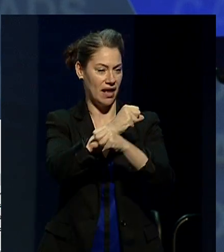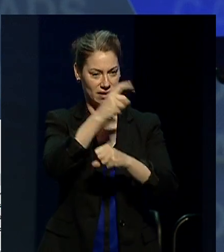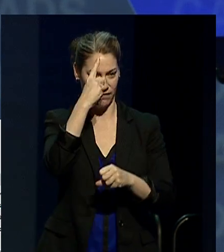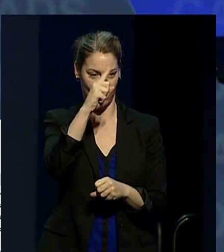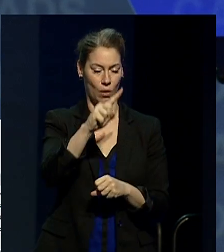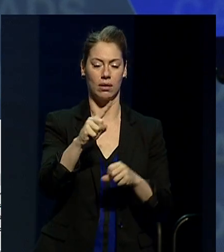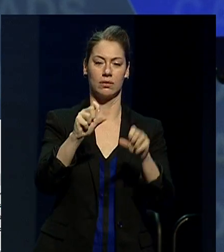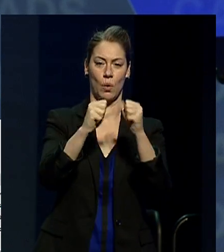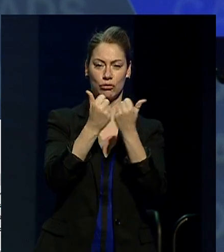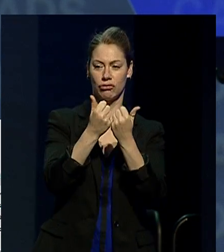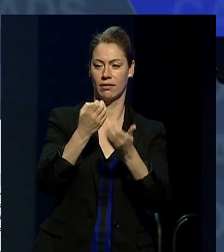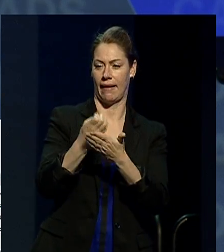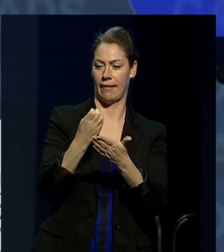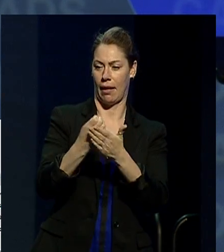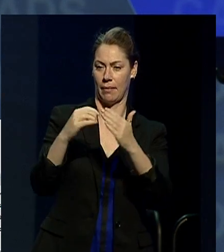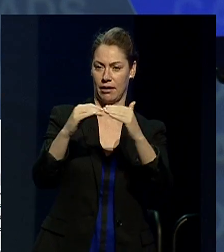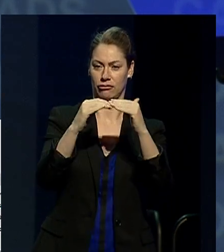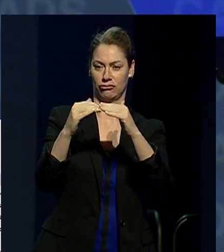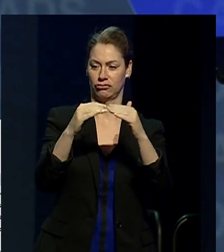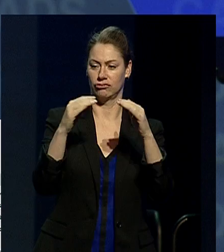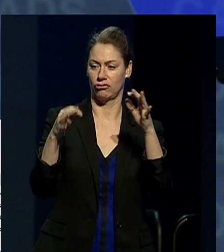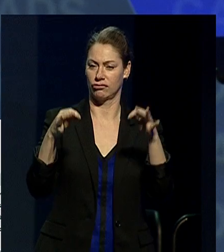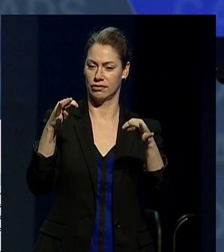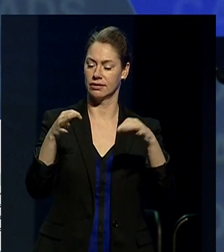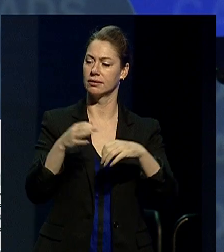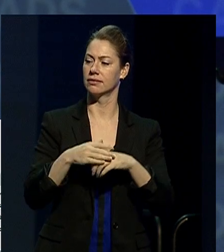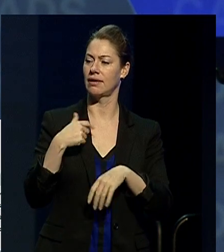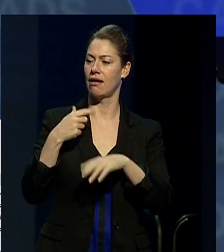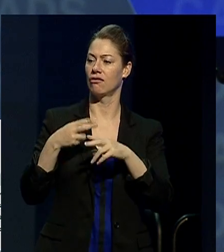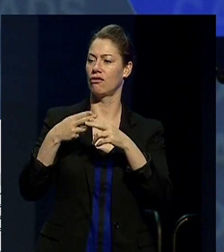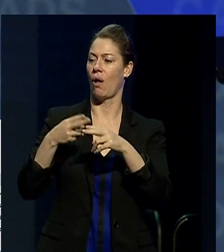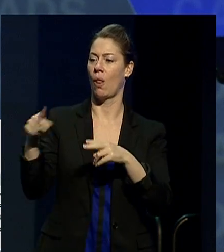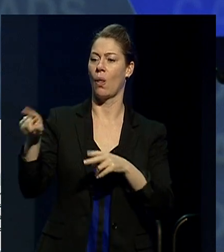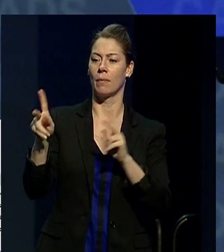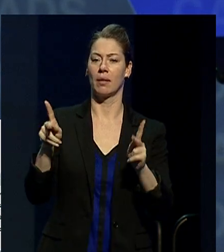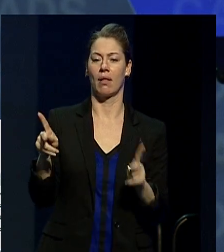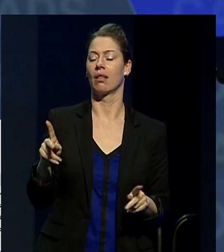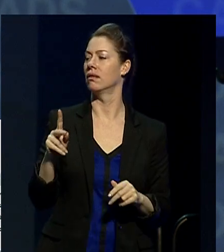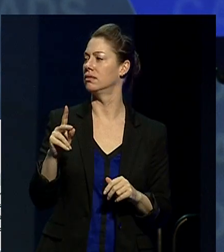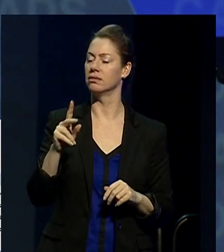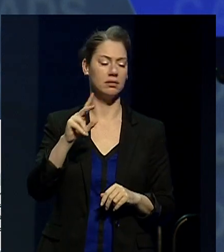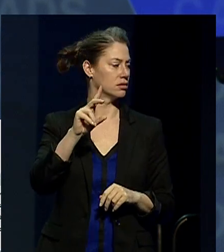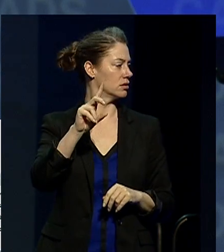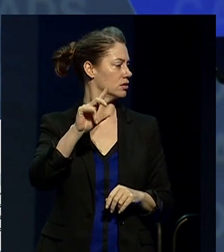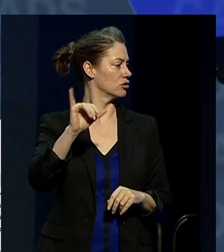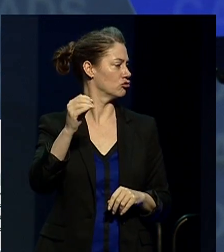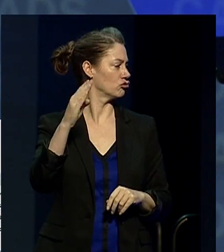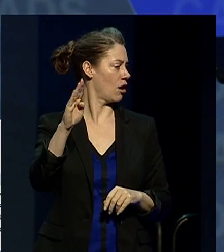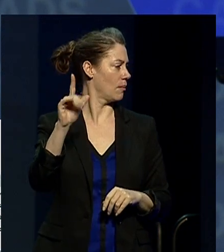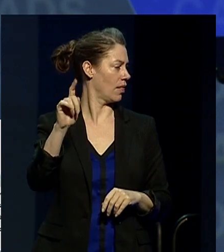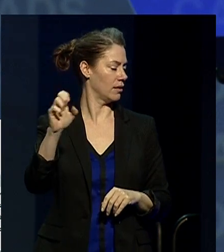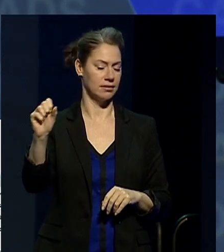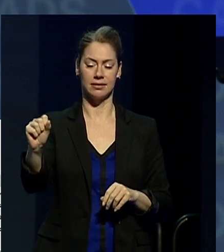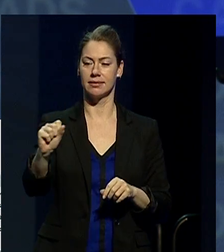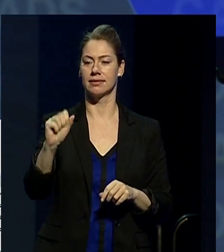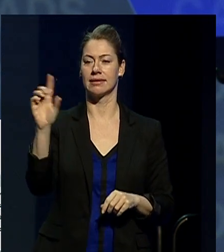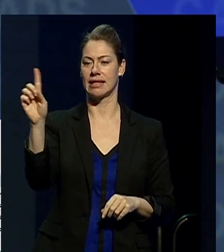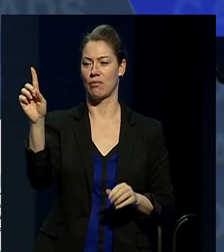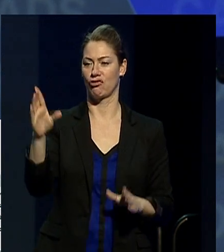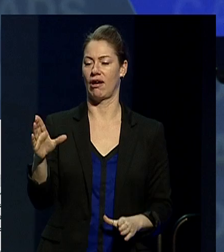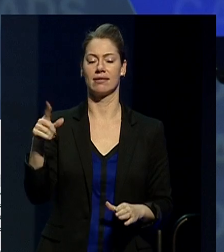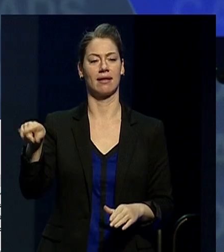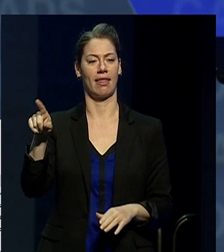and economic justice. I call them Davos Democrats. They fly over the homes of Californians